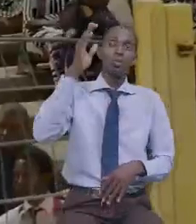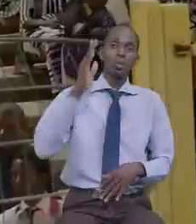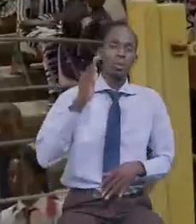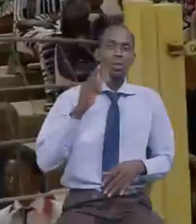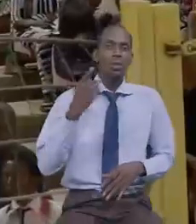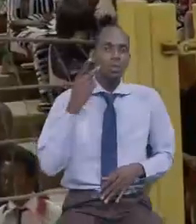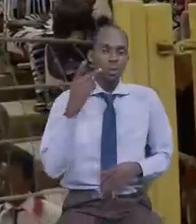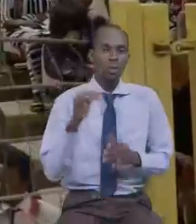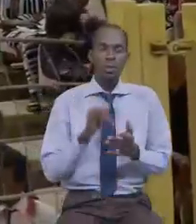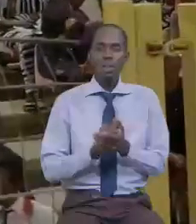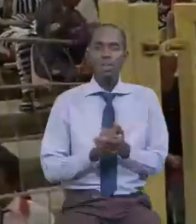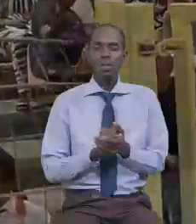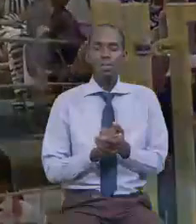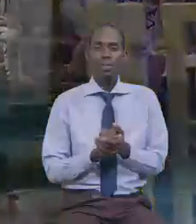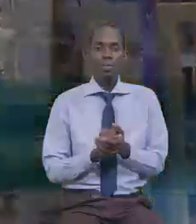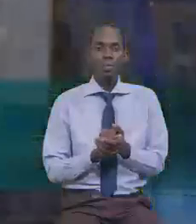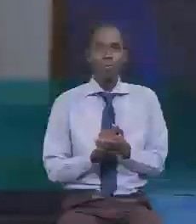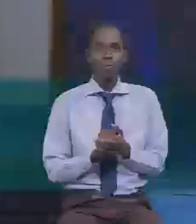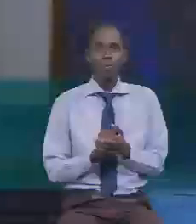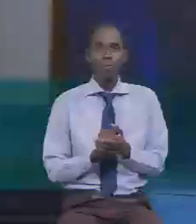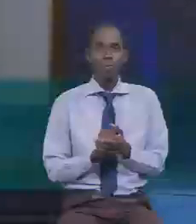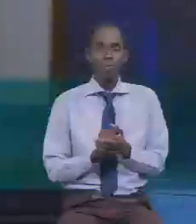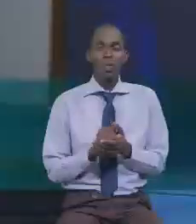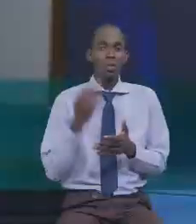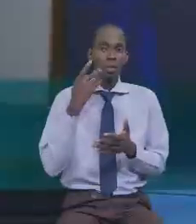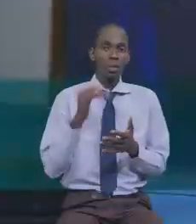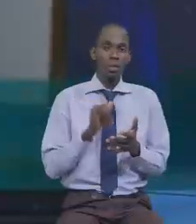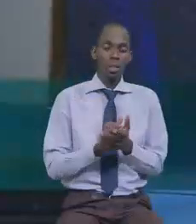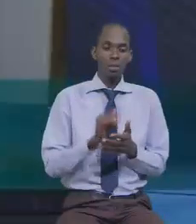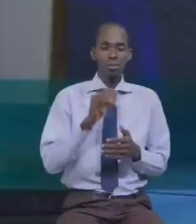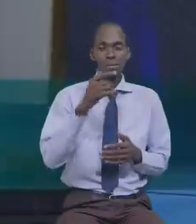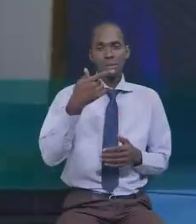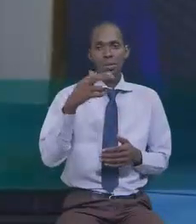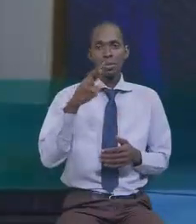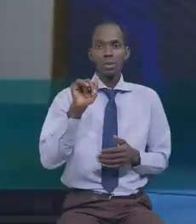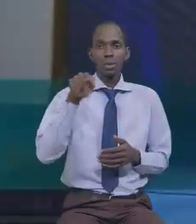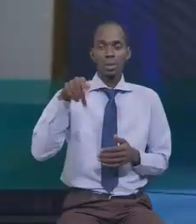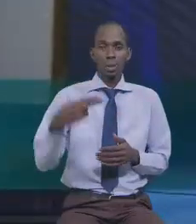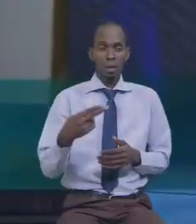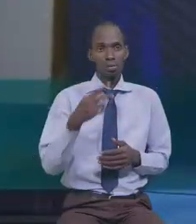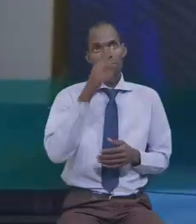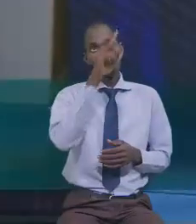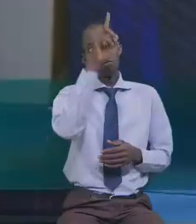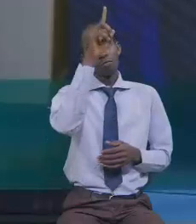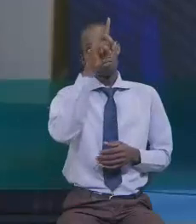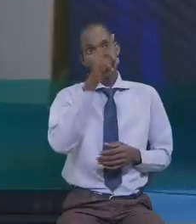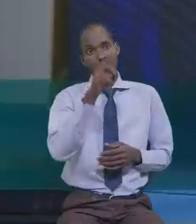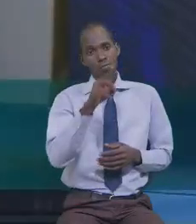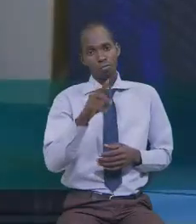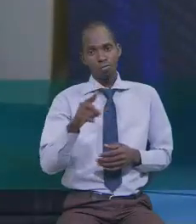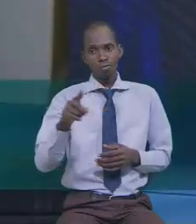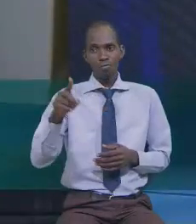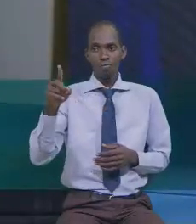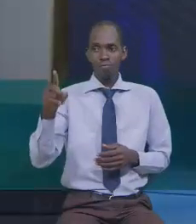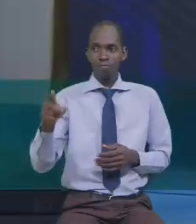up, that point there, and then goes down, and then curves and goes up again,